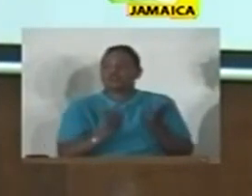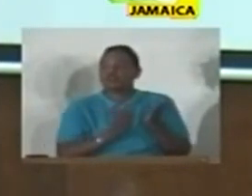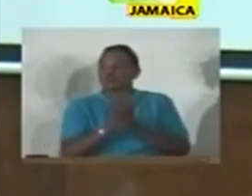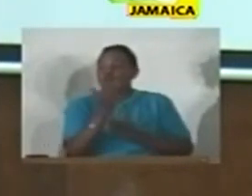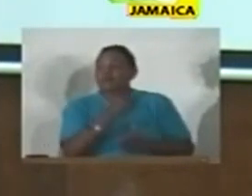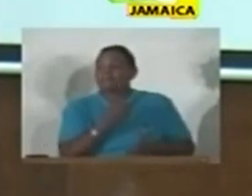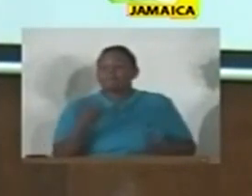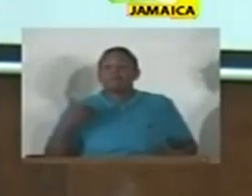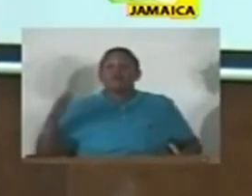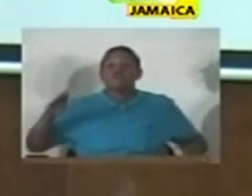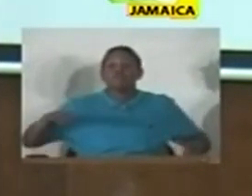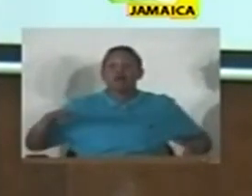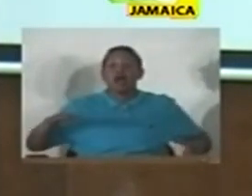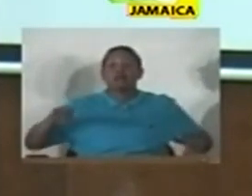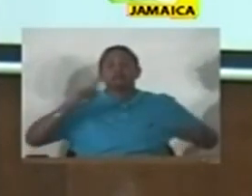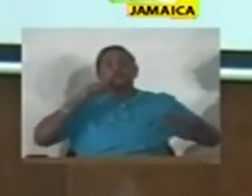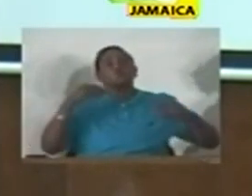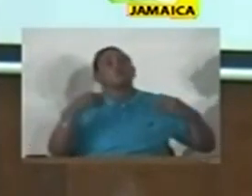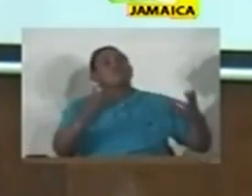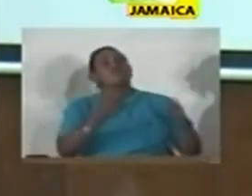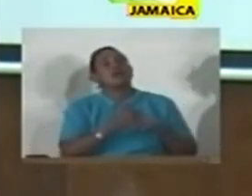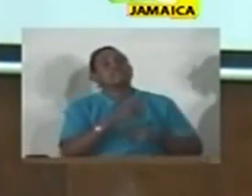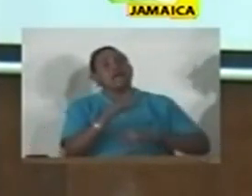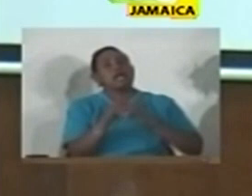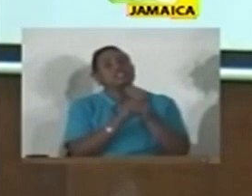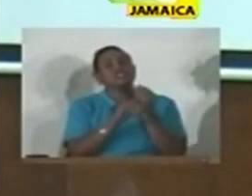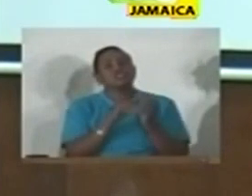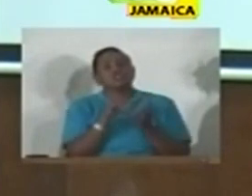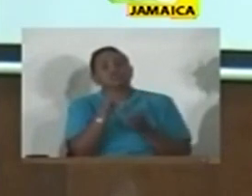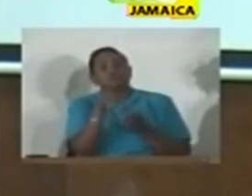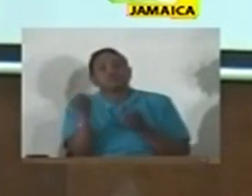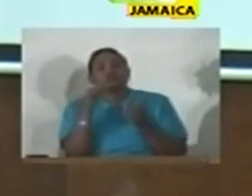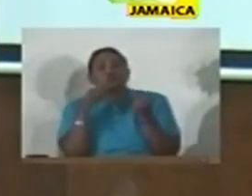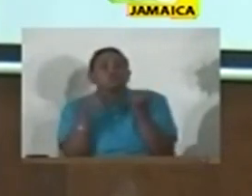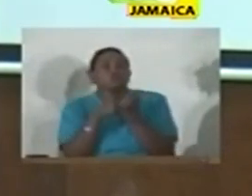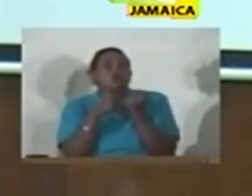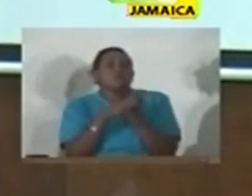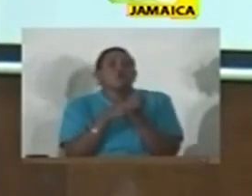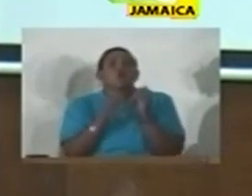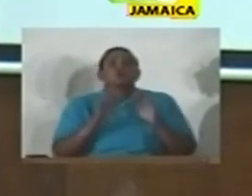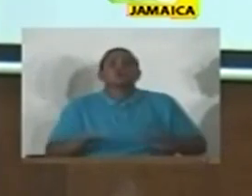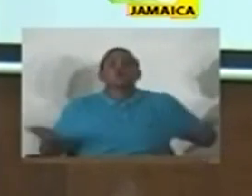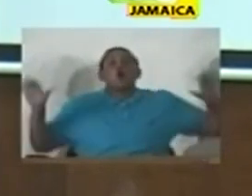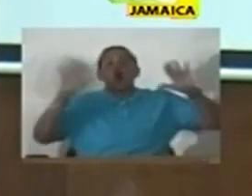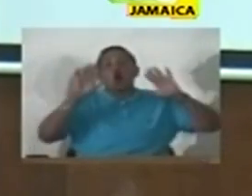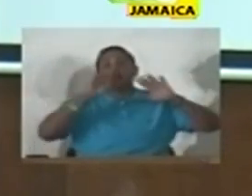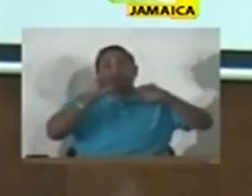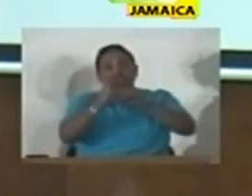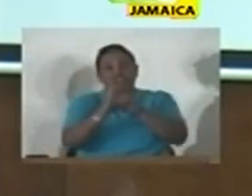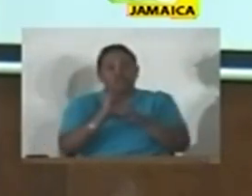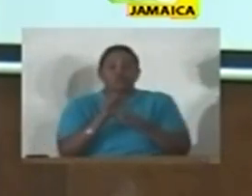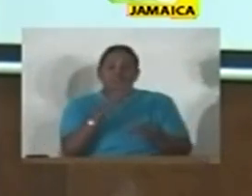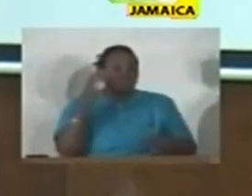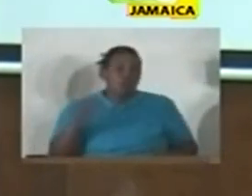of parliament to provide further inputs to support our genuine farmers.